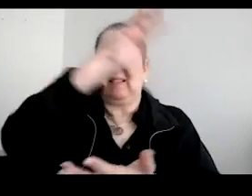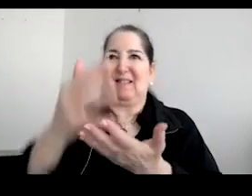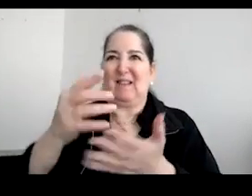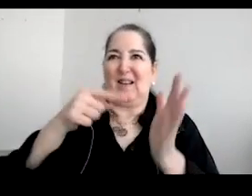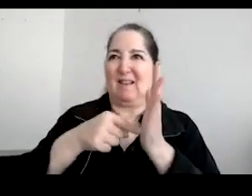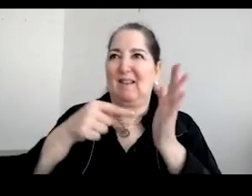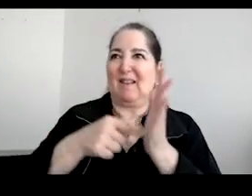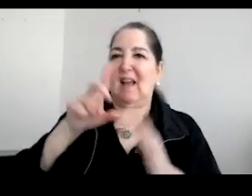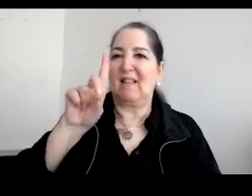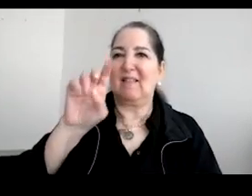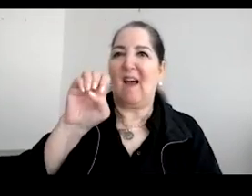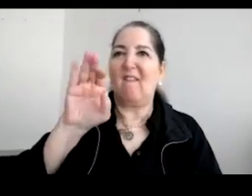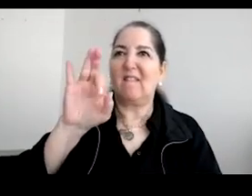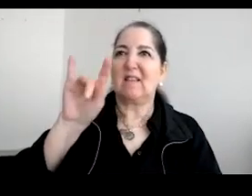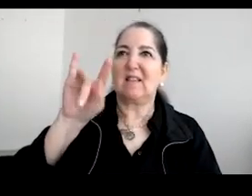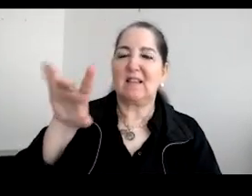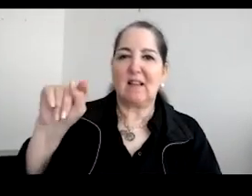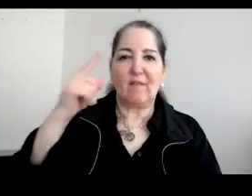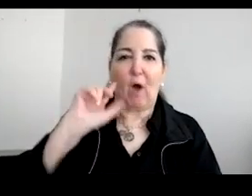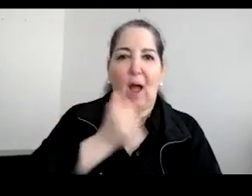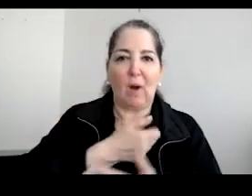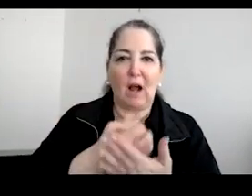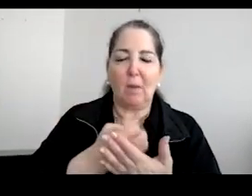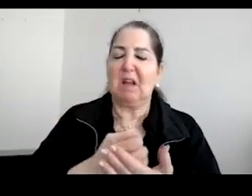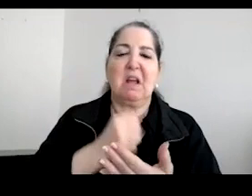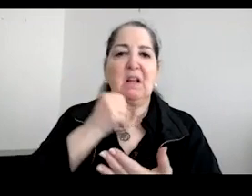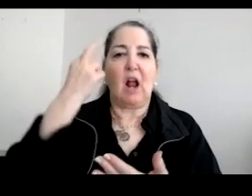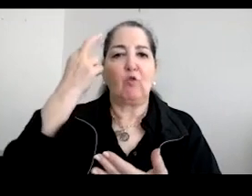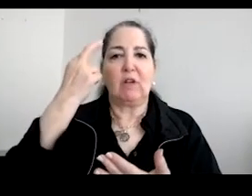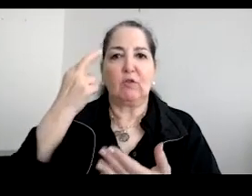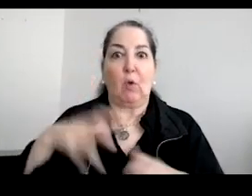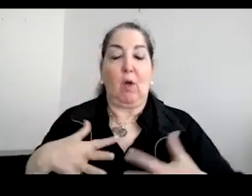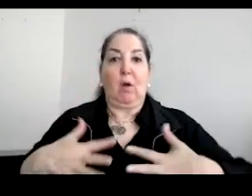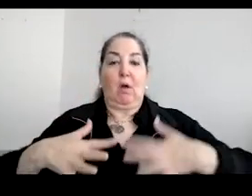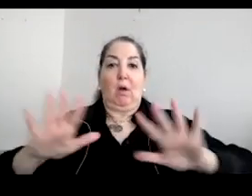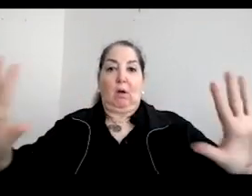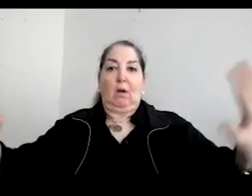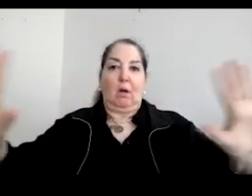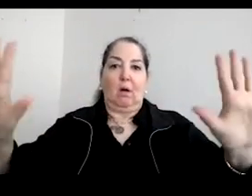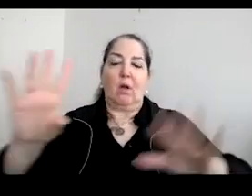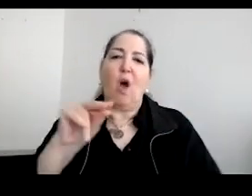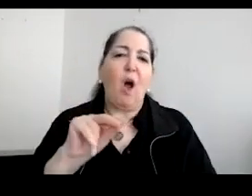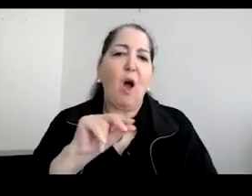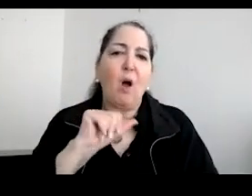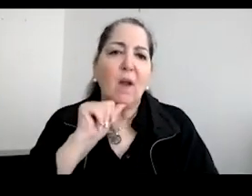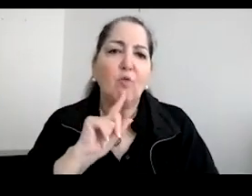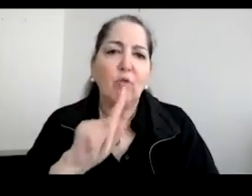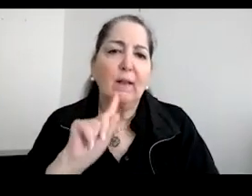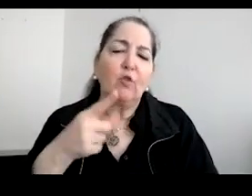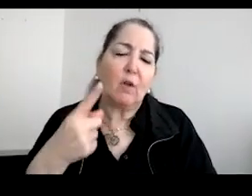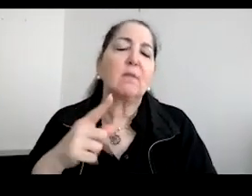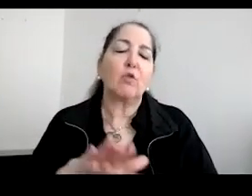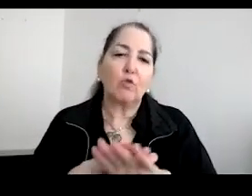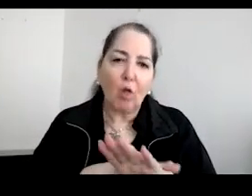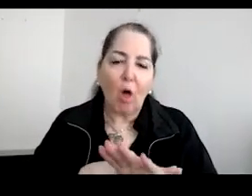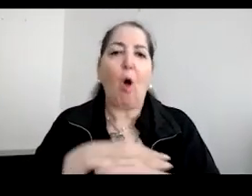reason for slow and steady progress. But you know, this is going to be something that's